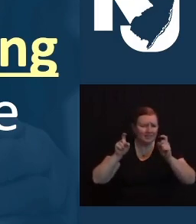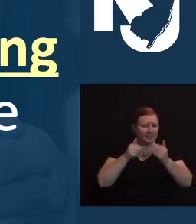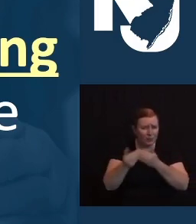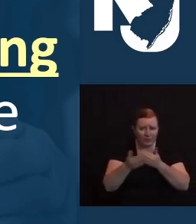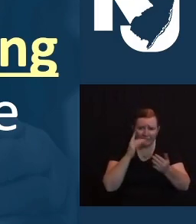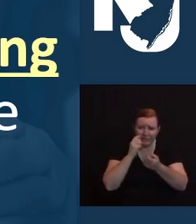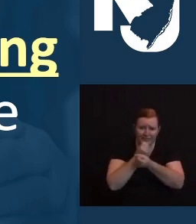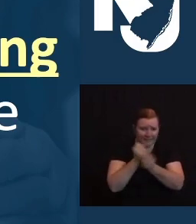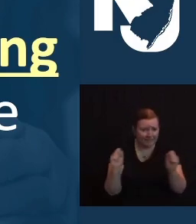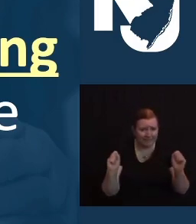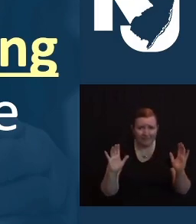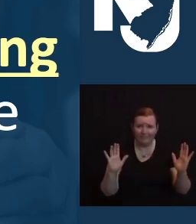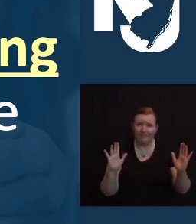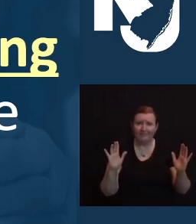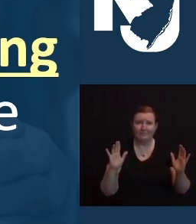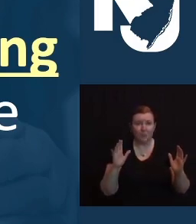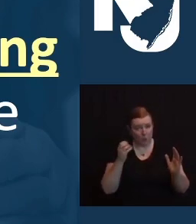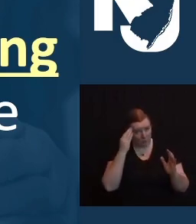to